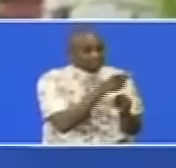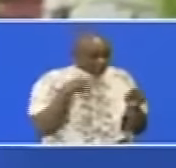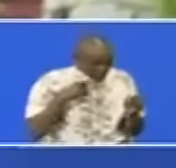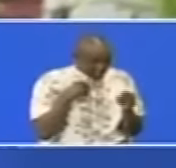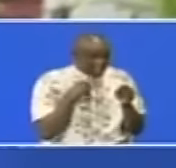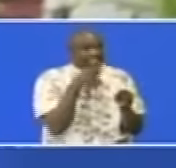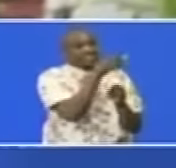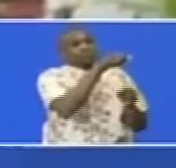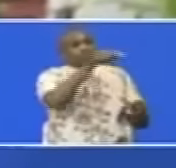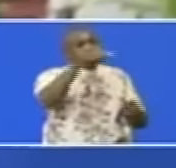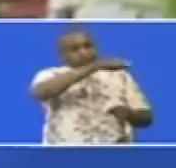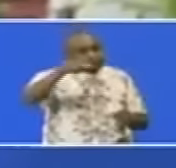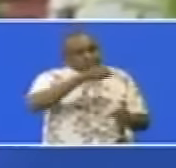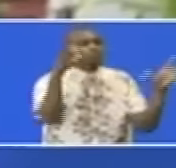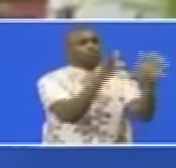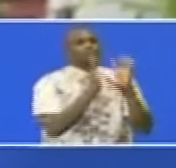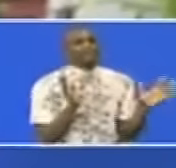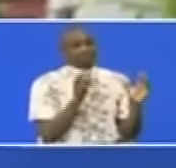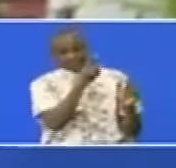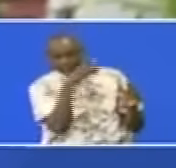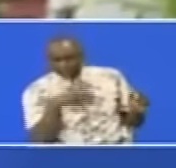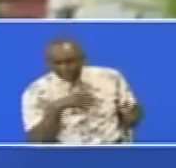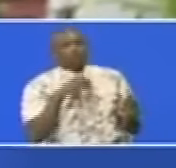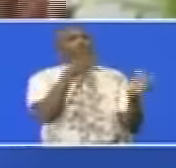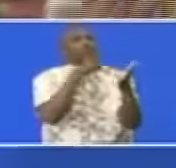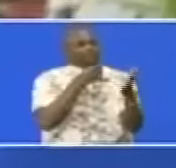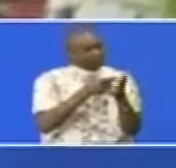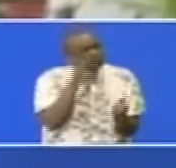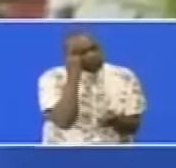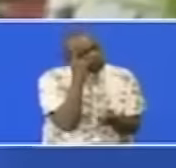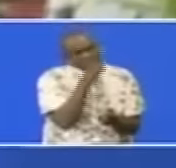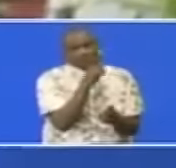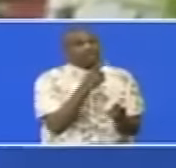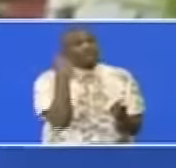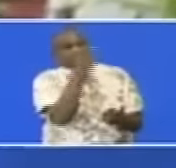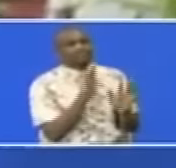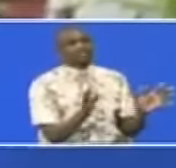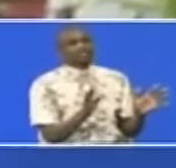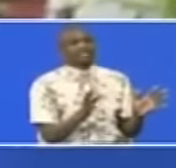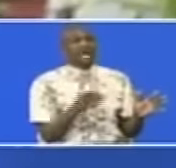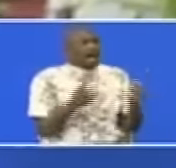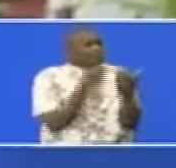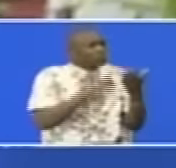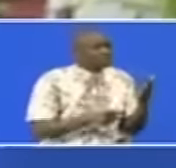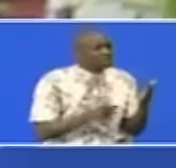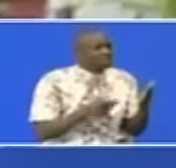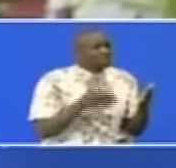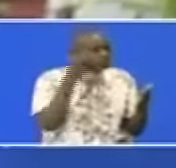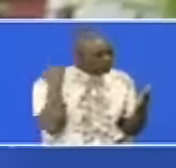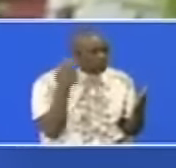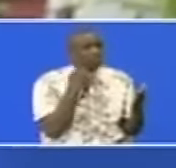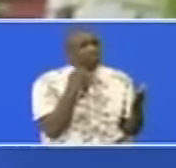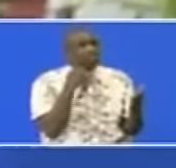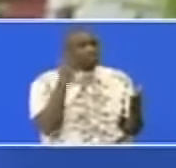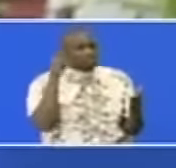profiling specific characters in terms of religion, in terms of even appearance. You have cases where you are taught to believe that